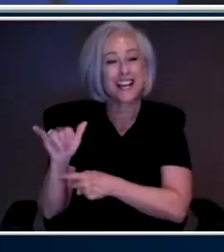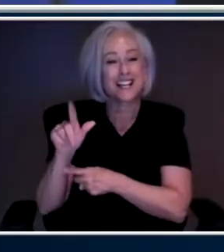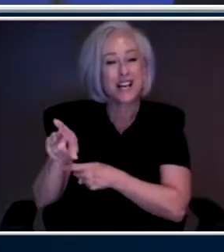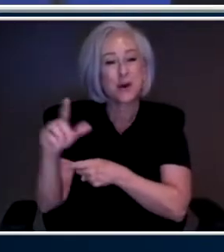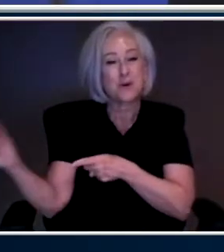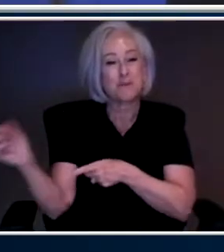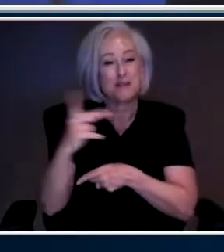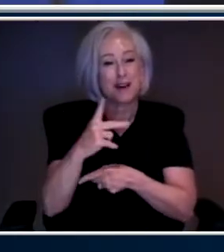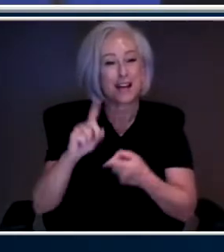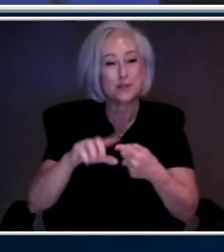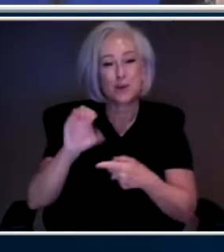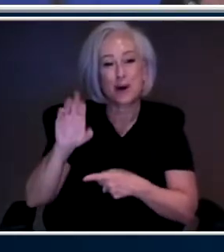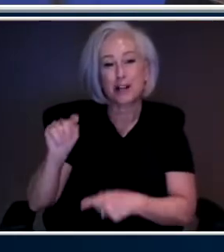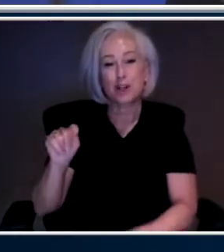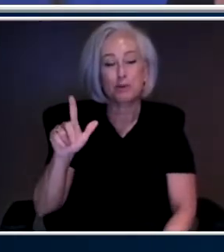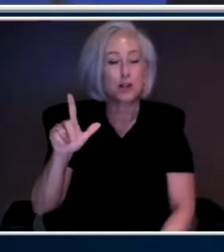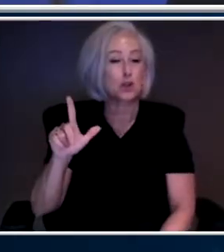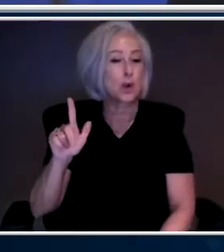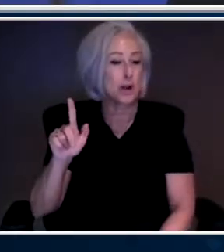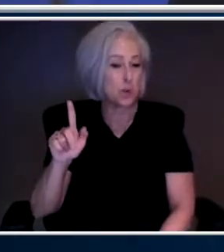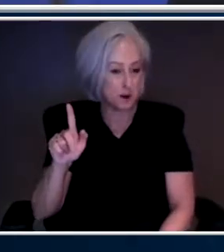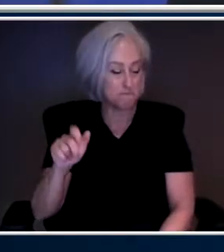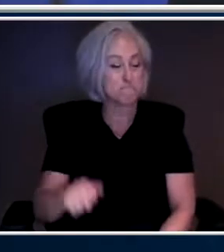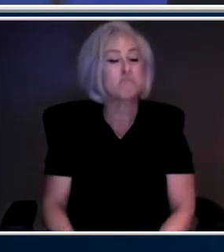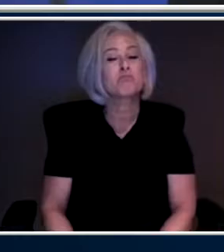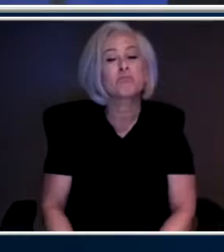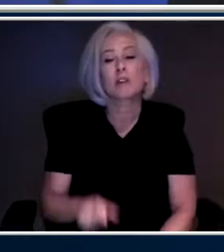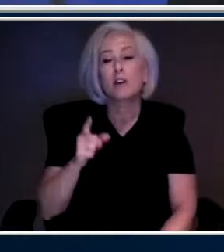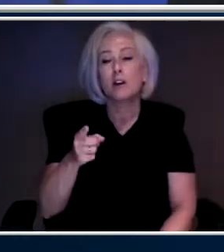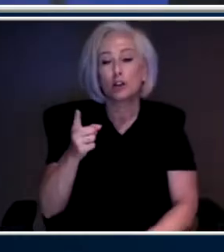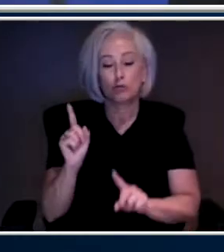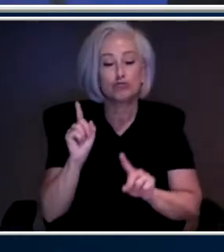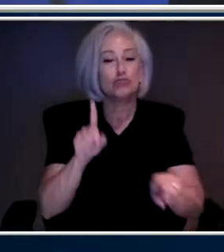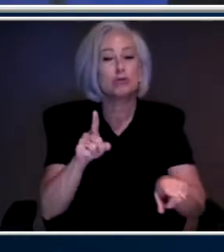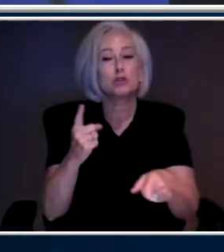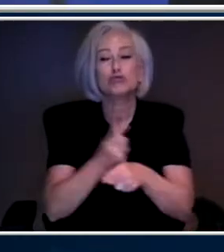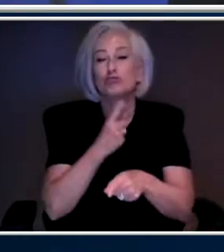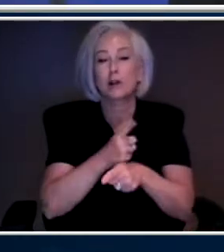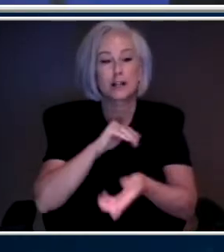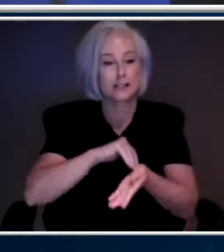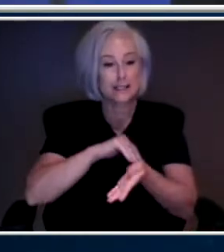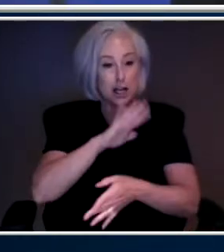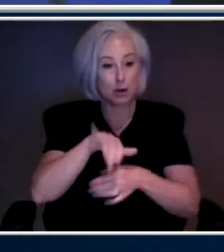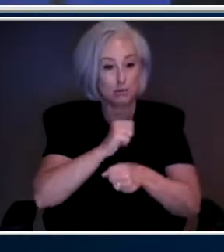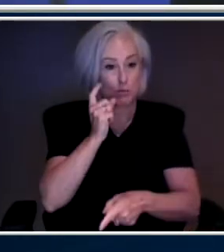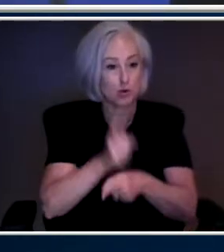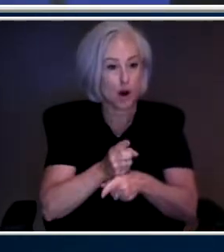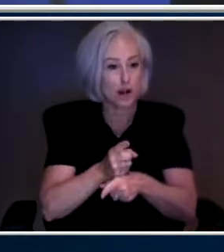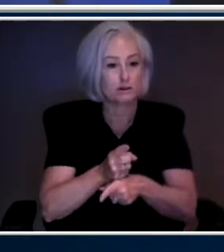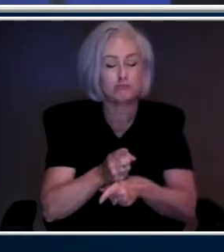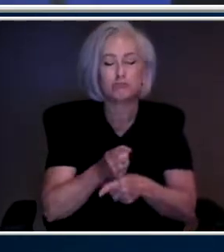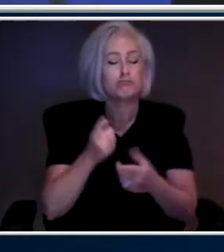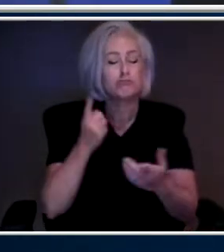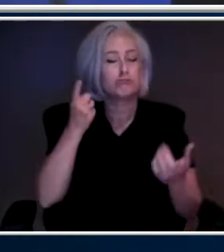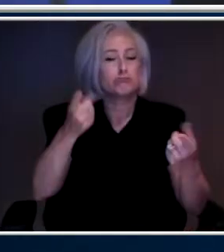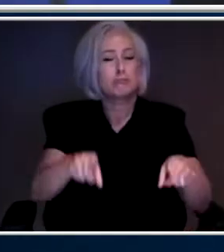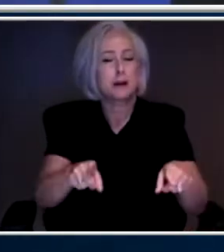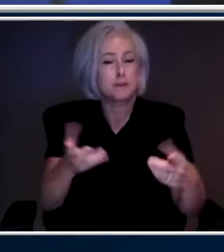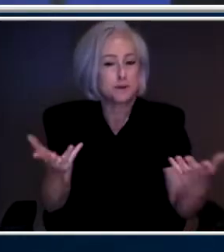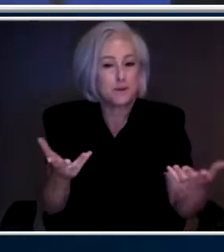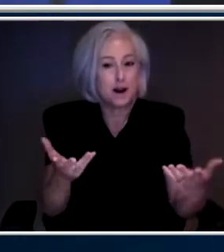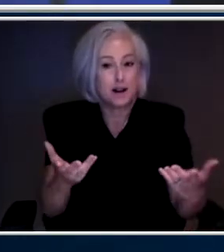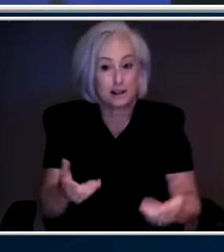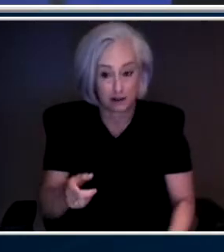October of 2021. You had a routine doctor's visit, right? What did they notice about your thyroid?